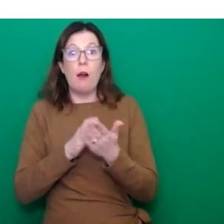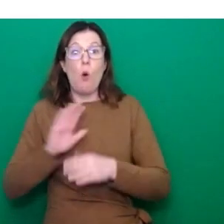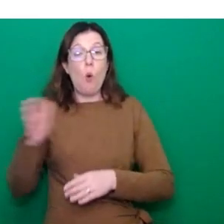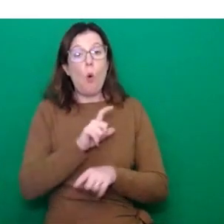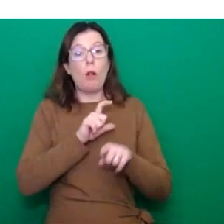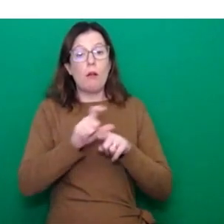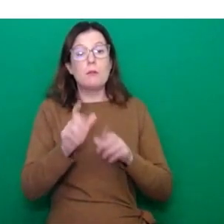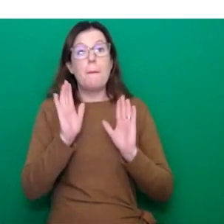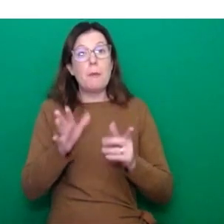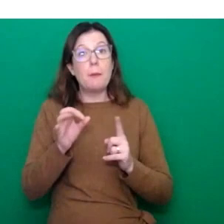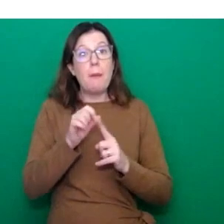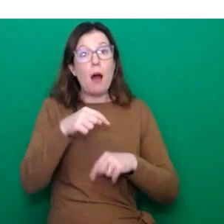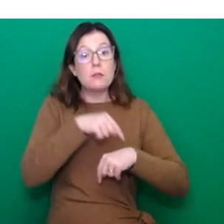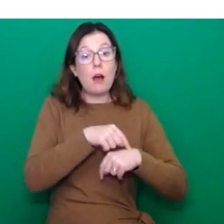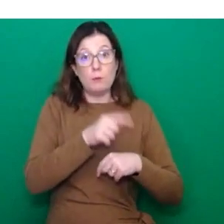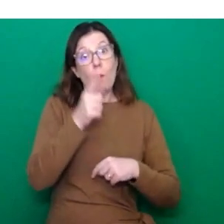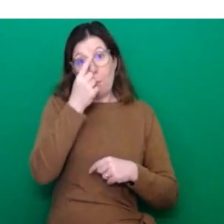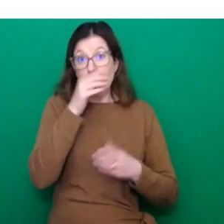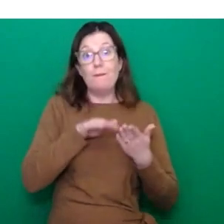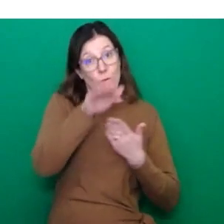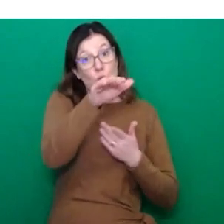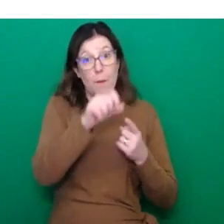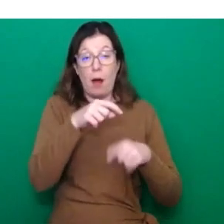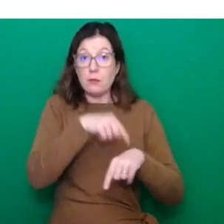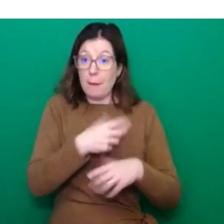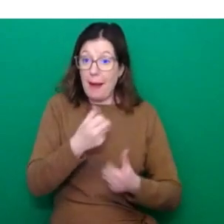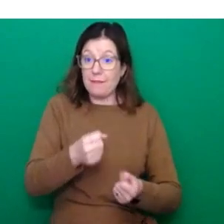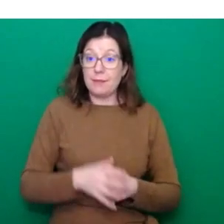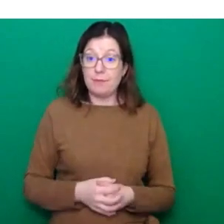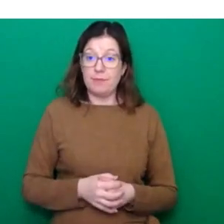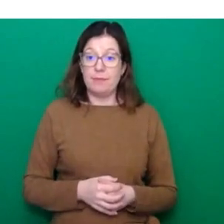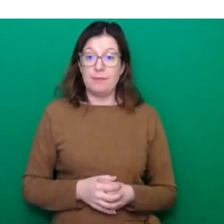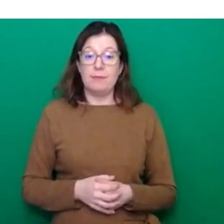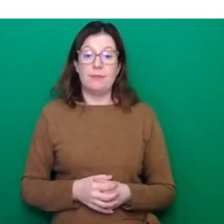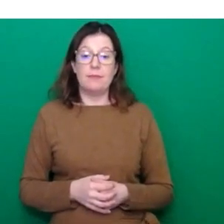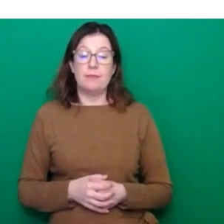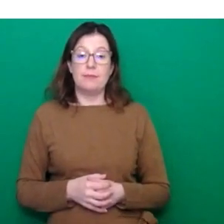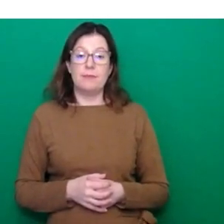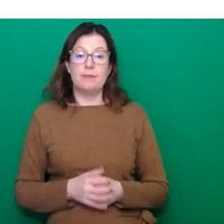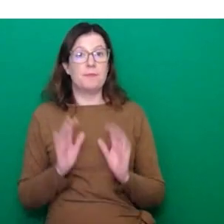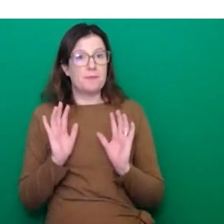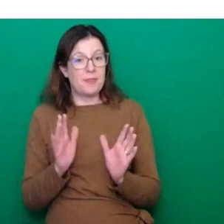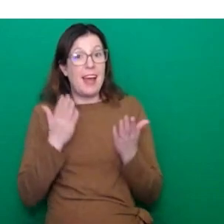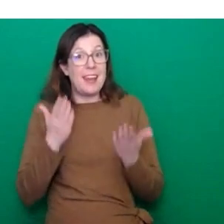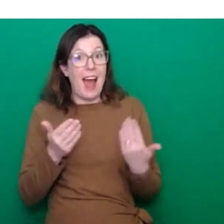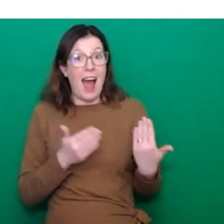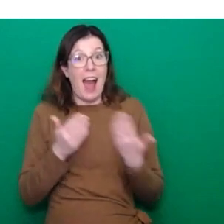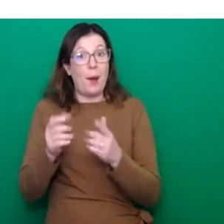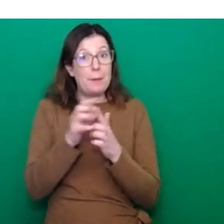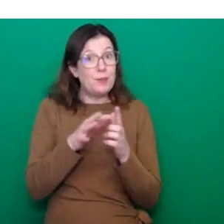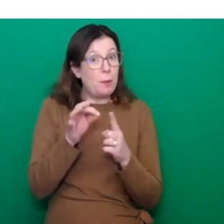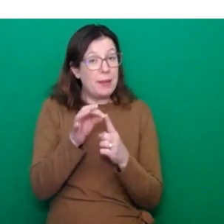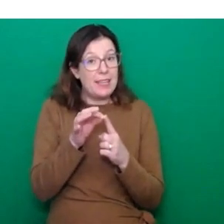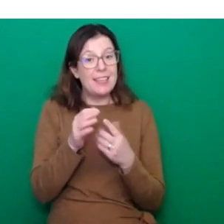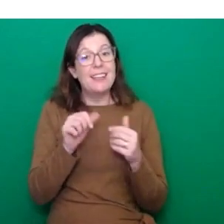develop a part-time route, so watch this space on that. That's a helpful interjection there. So we're now going to move from